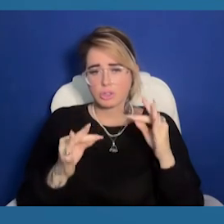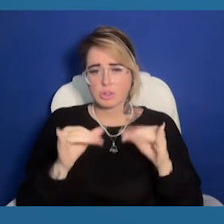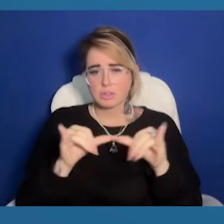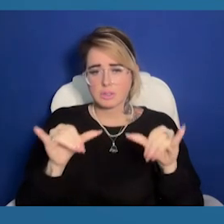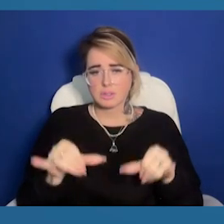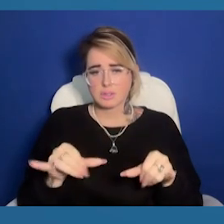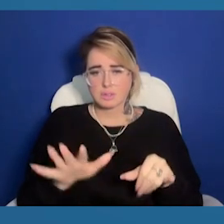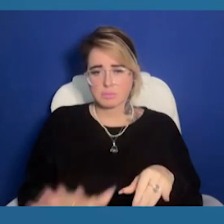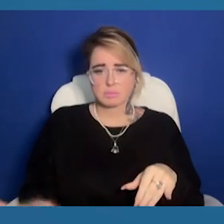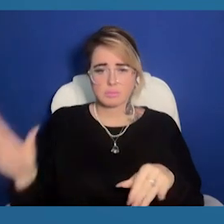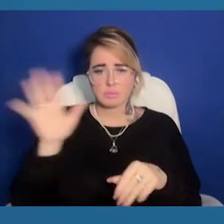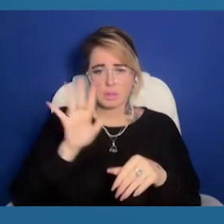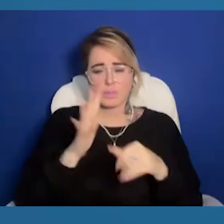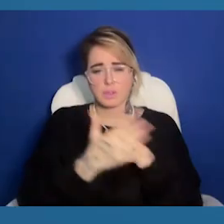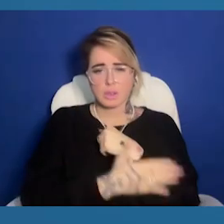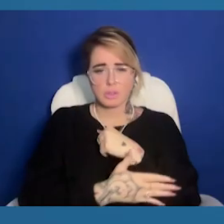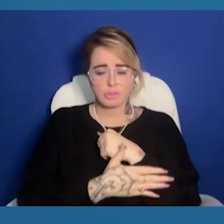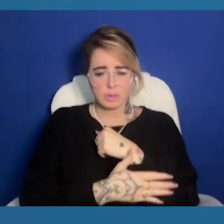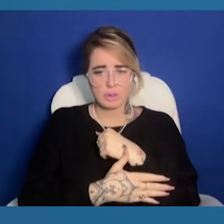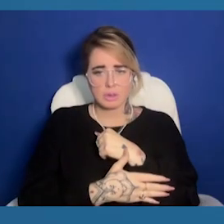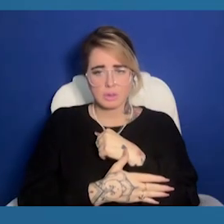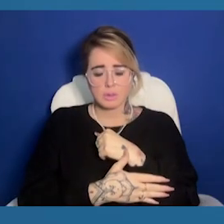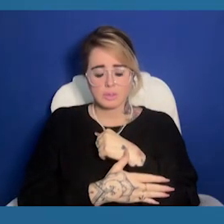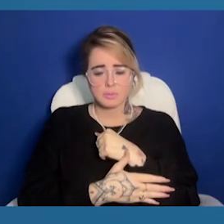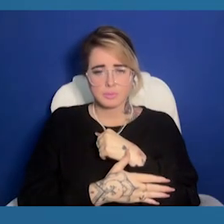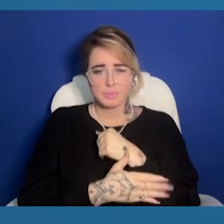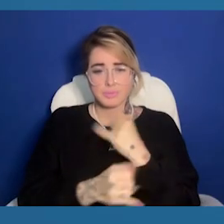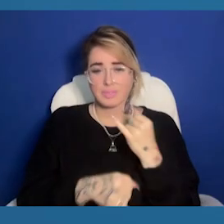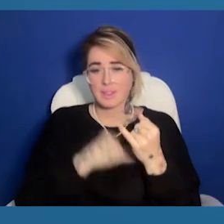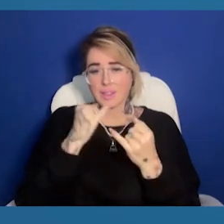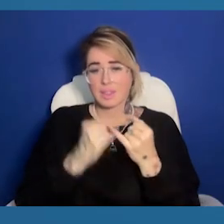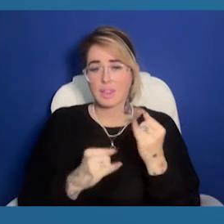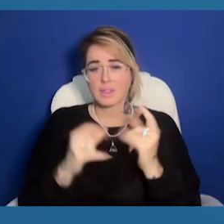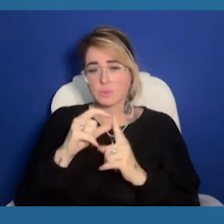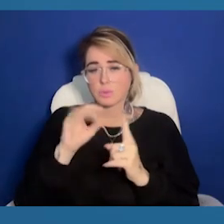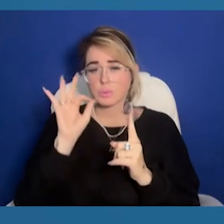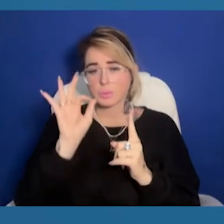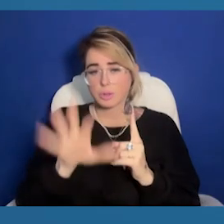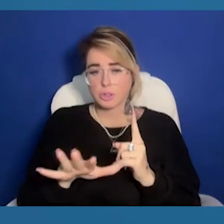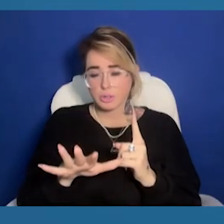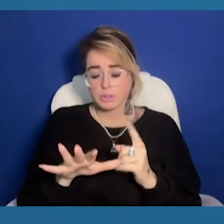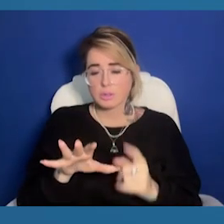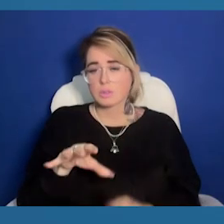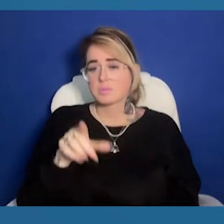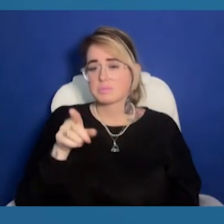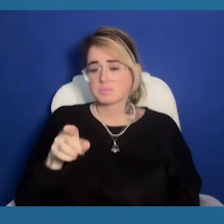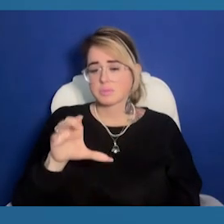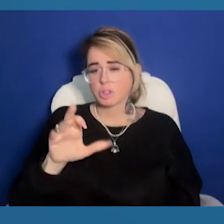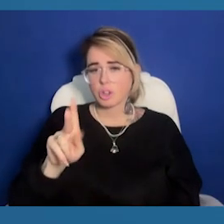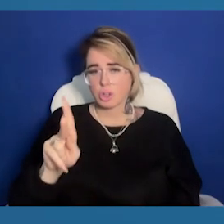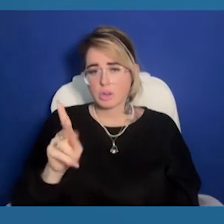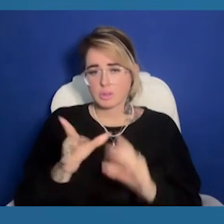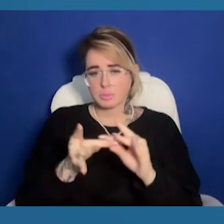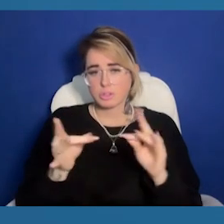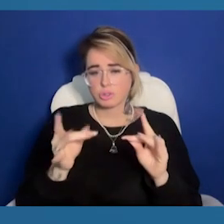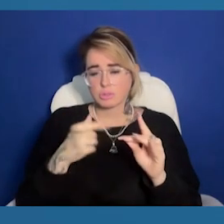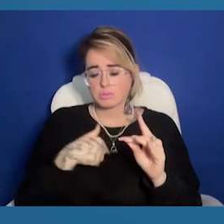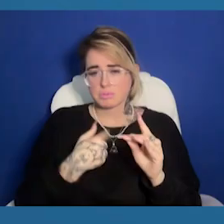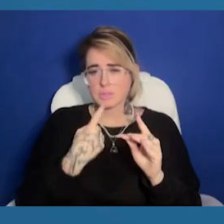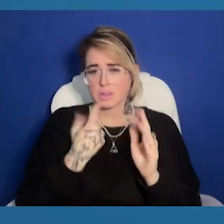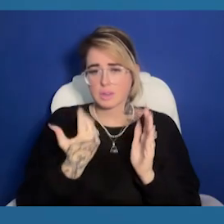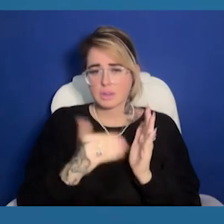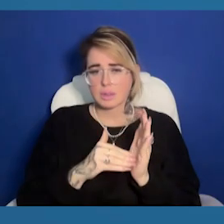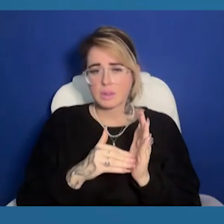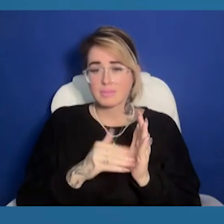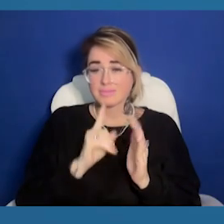this country. And last words, DA Clark made this, but I'll say it again. It's a